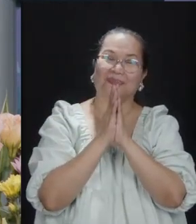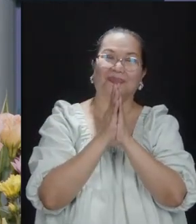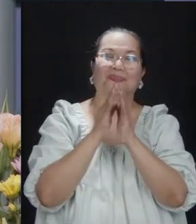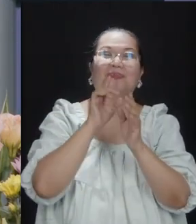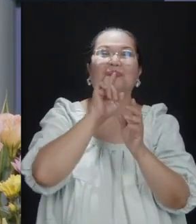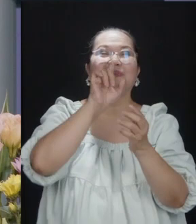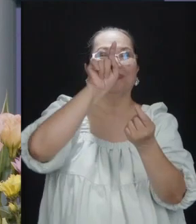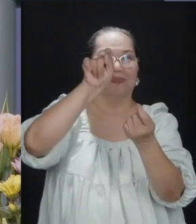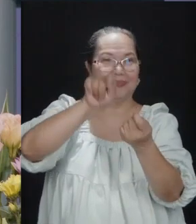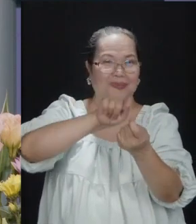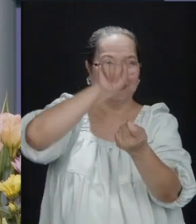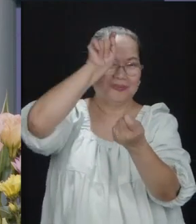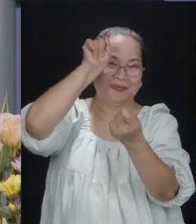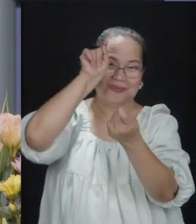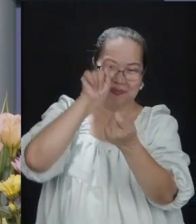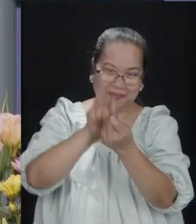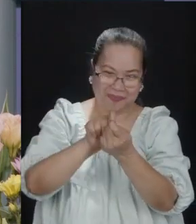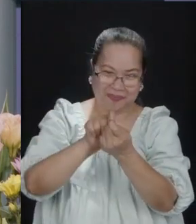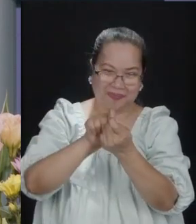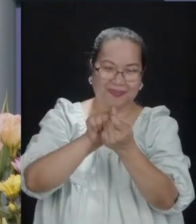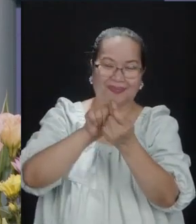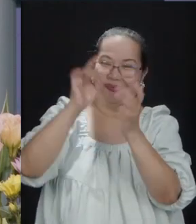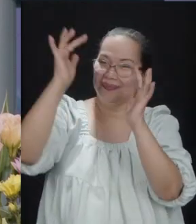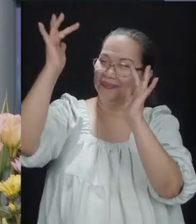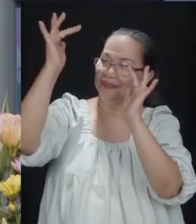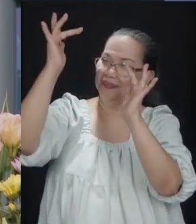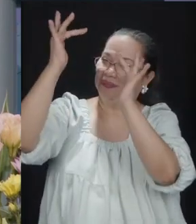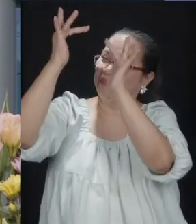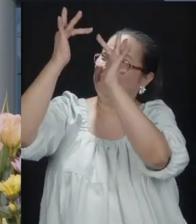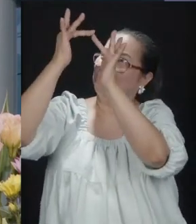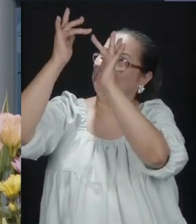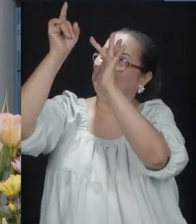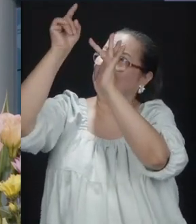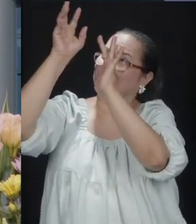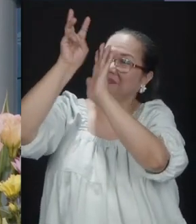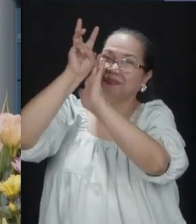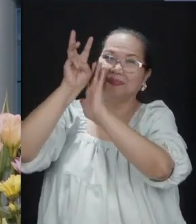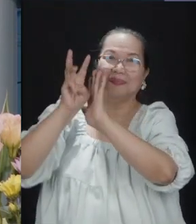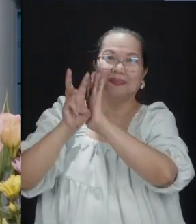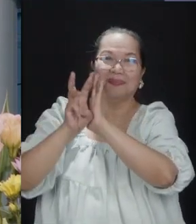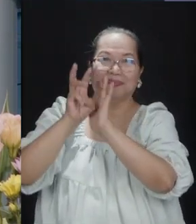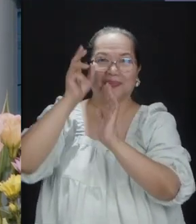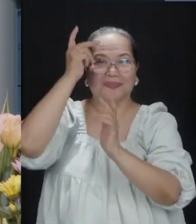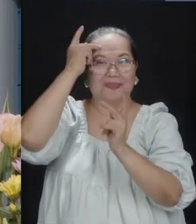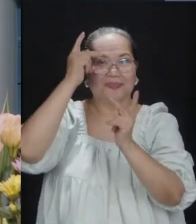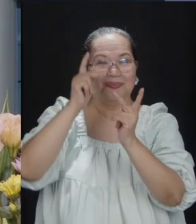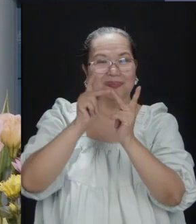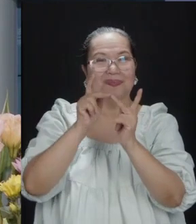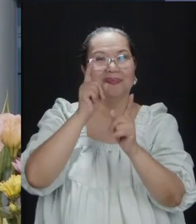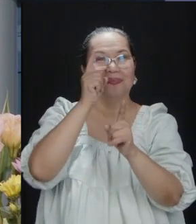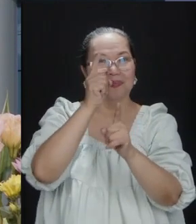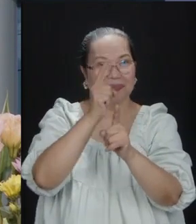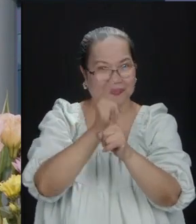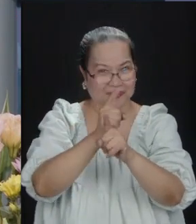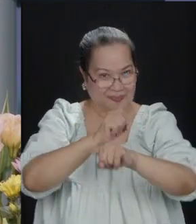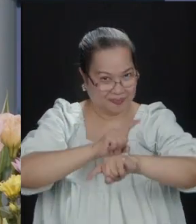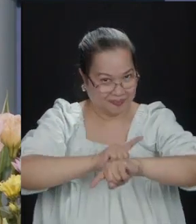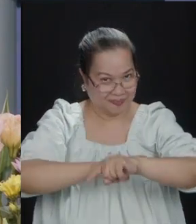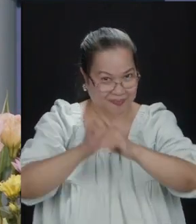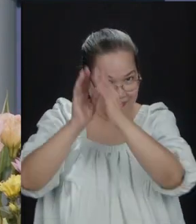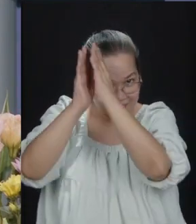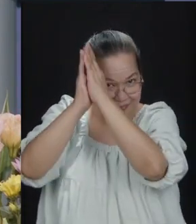on. It was so aligned to God's will and purpose. She asked at the right time,